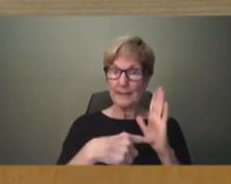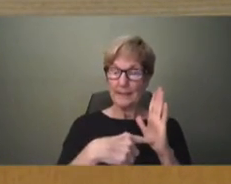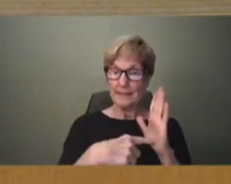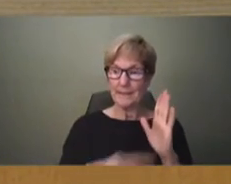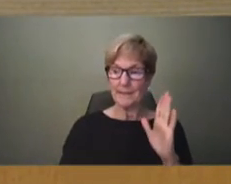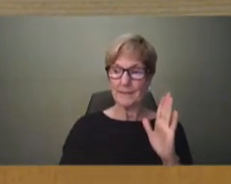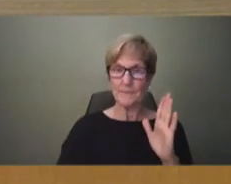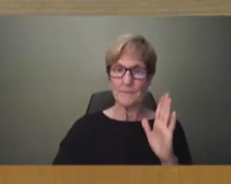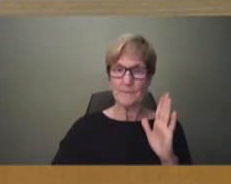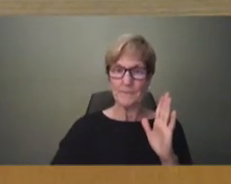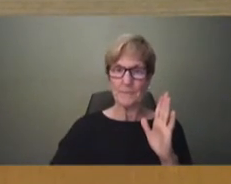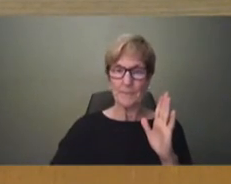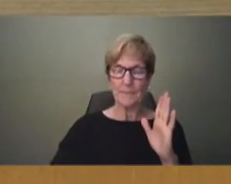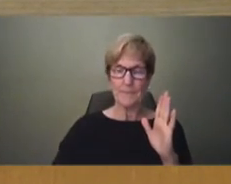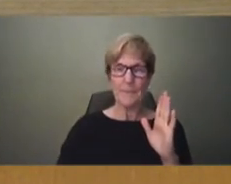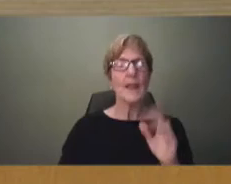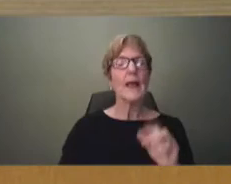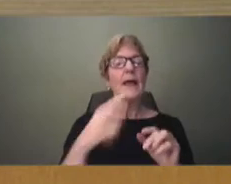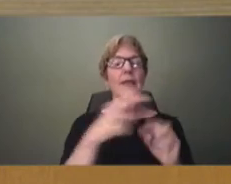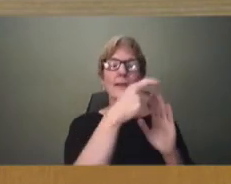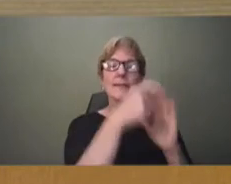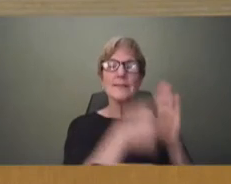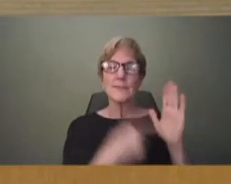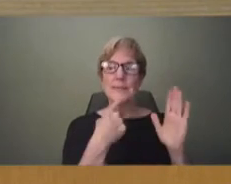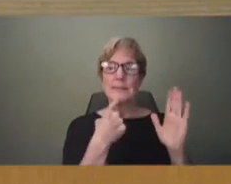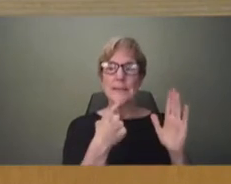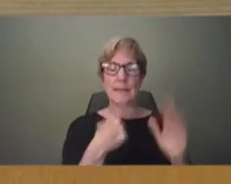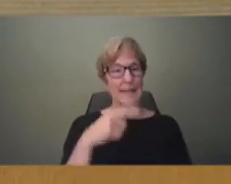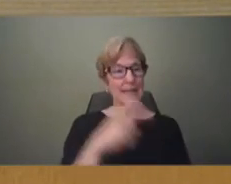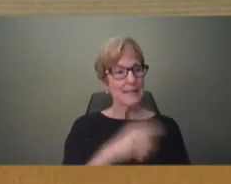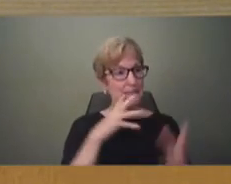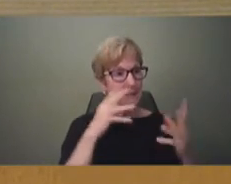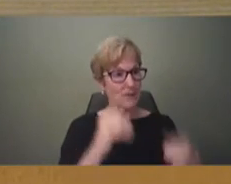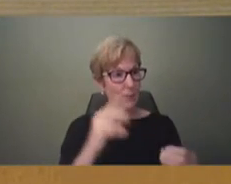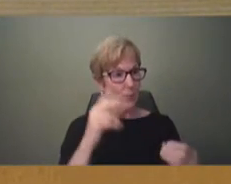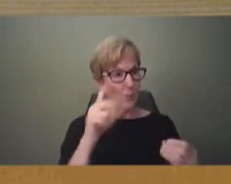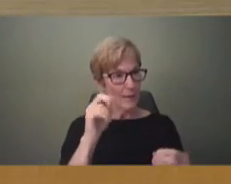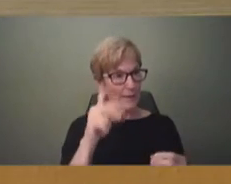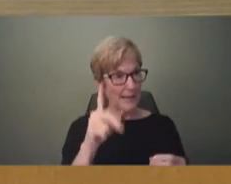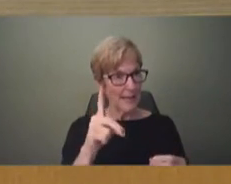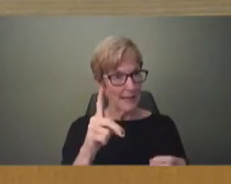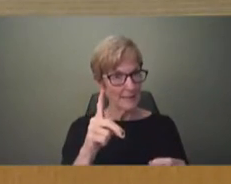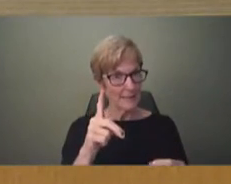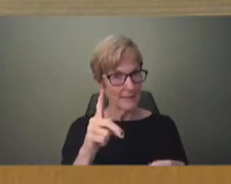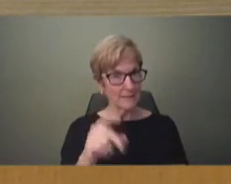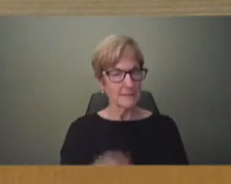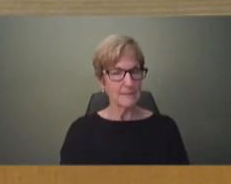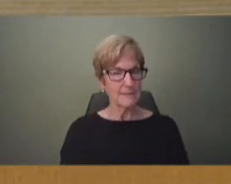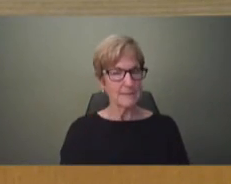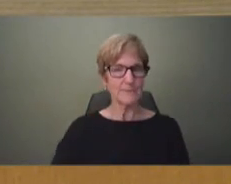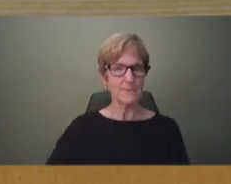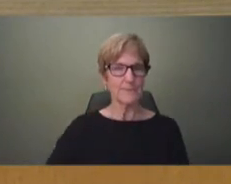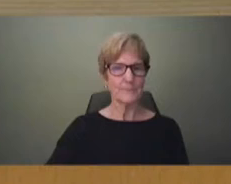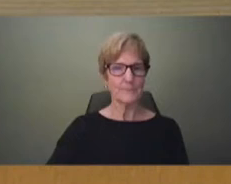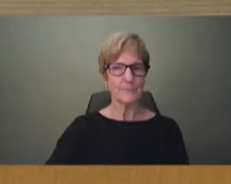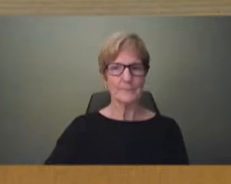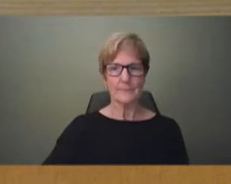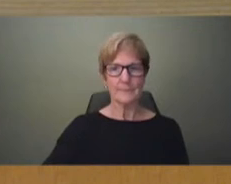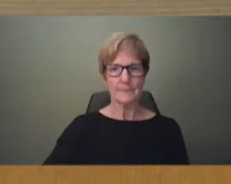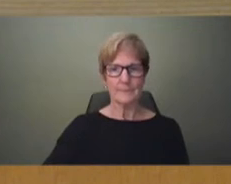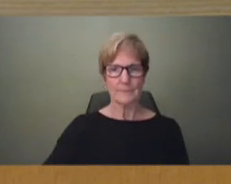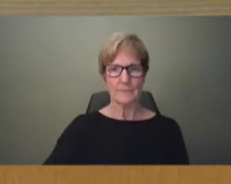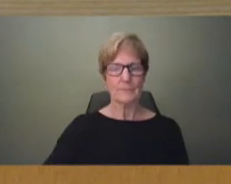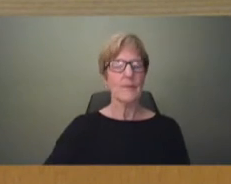these this one says is this a wet land jurisdictional and it says before